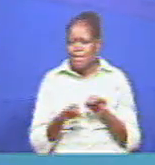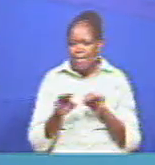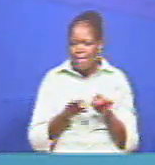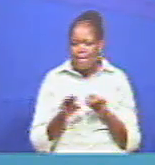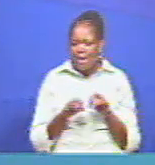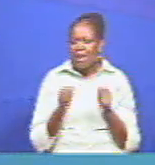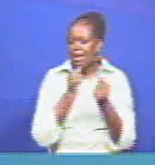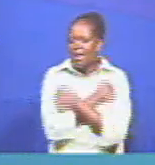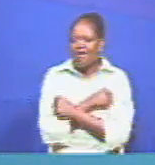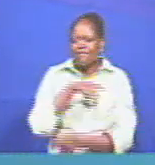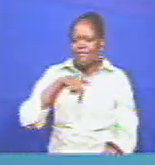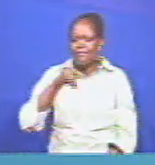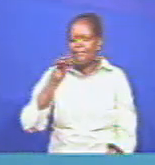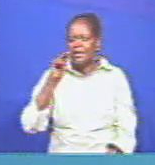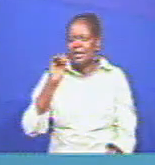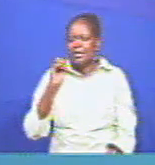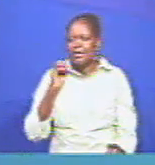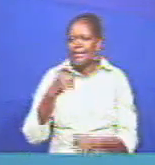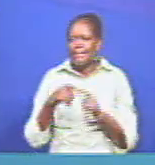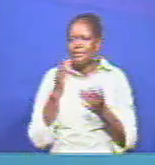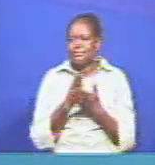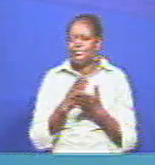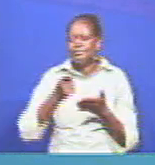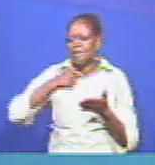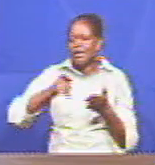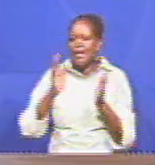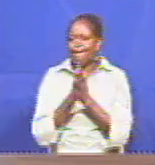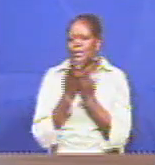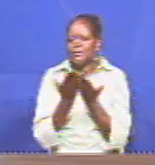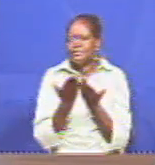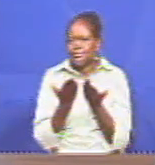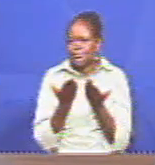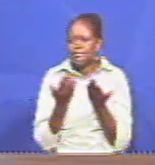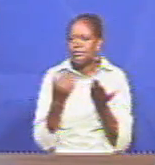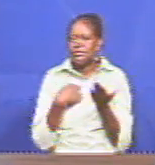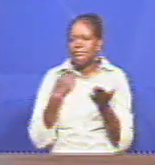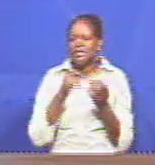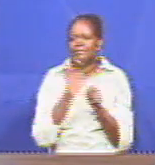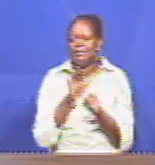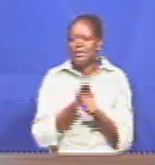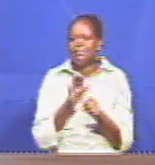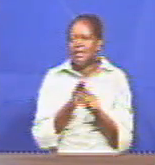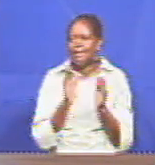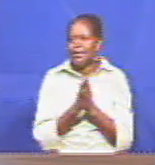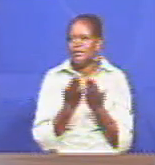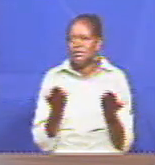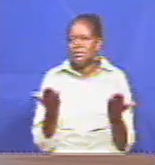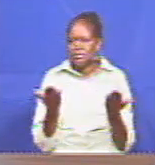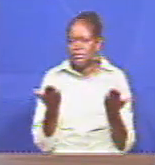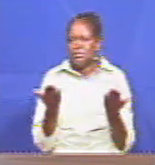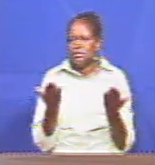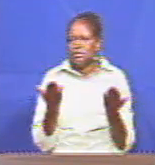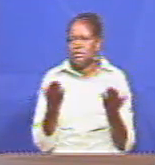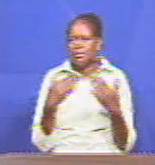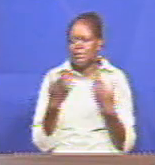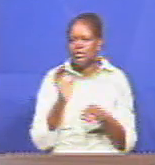course, but mostly I am writing books. Okay. I have written a lot of books. Yes. On